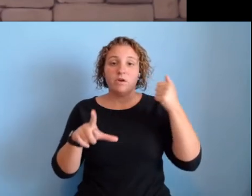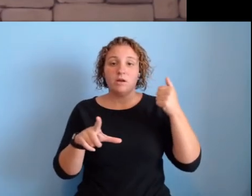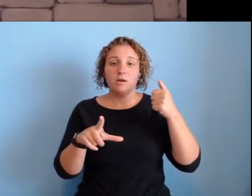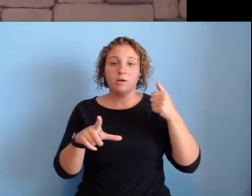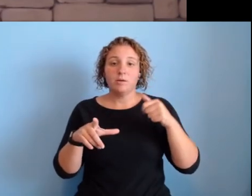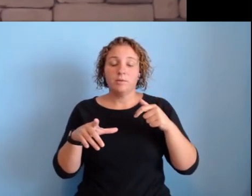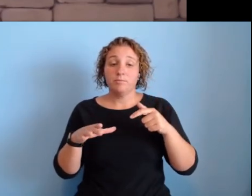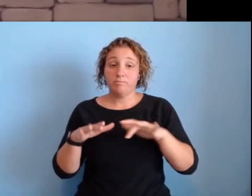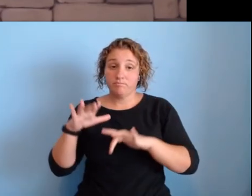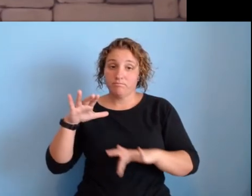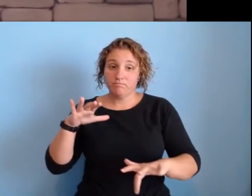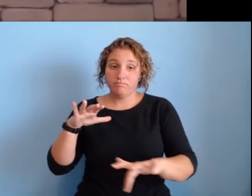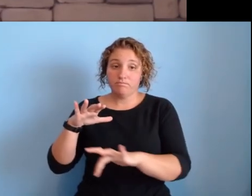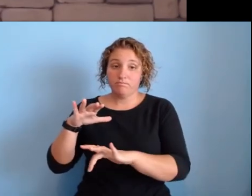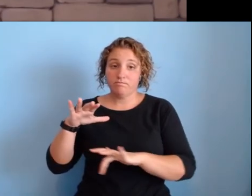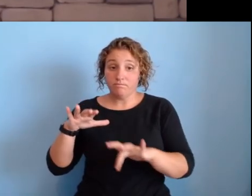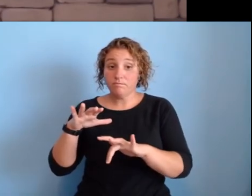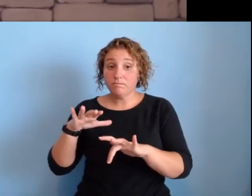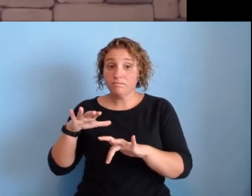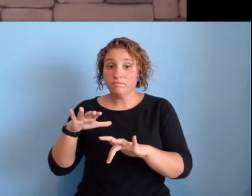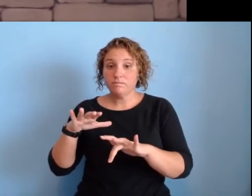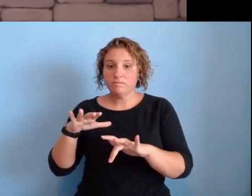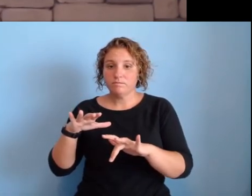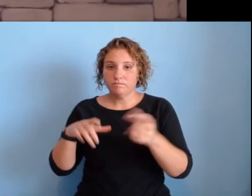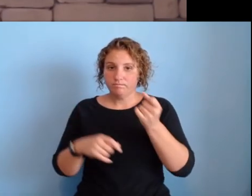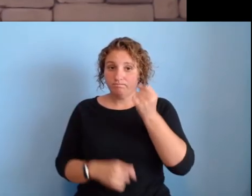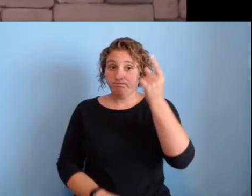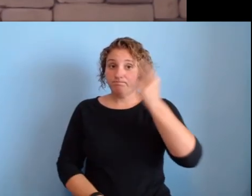bottomless pit. Everybody got it?